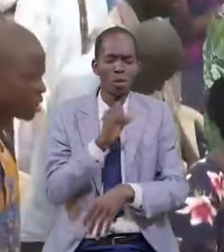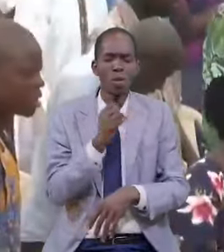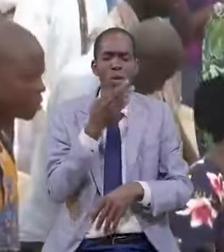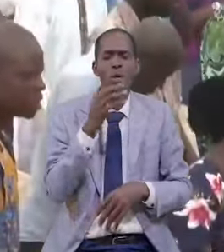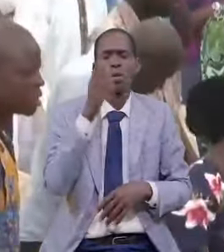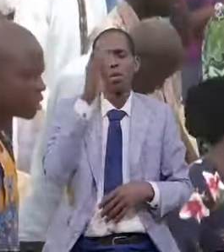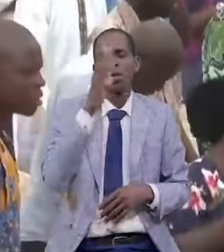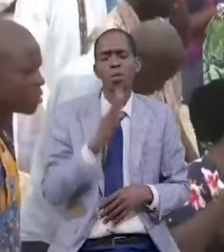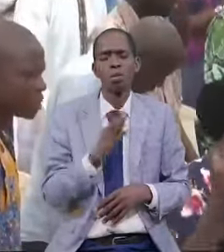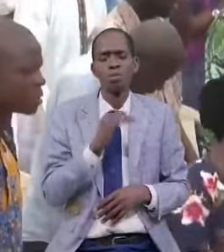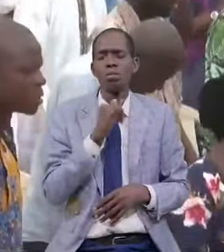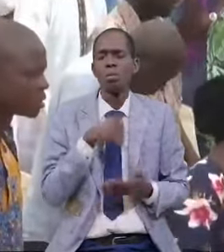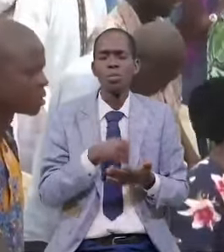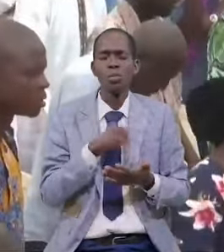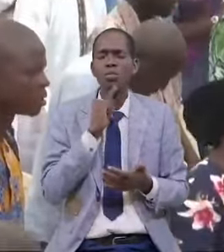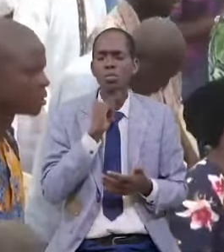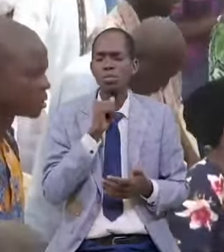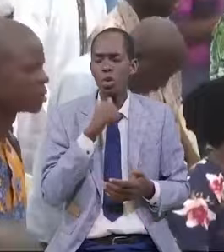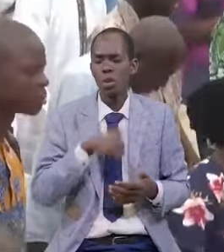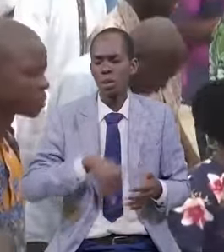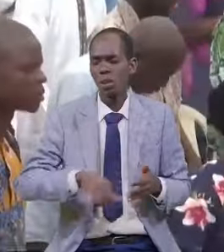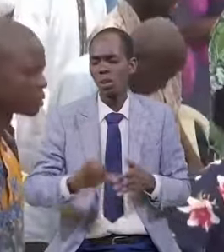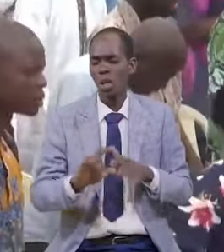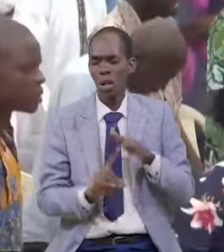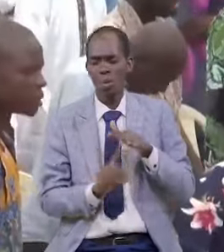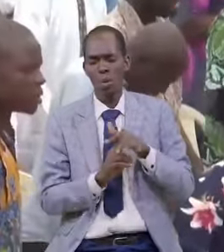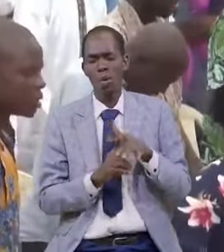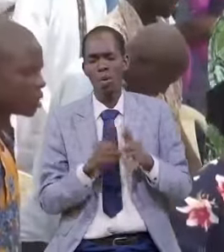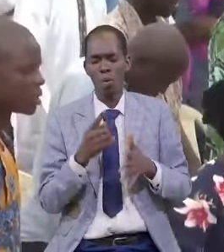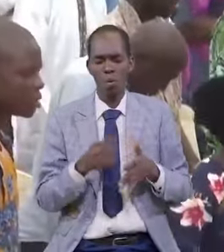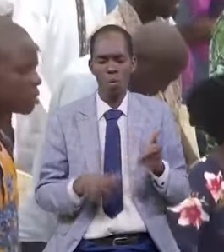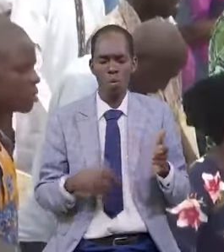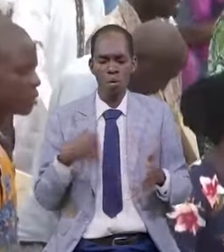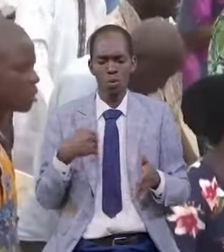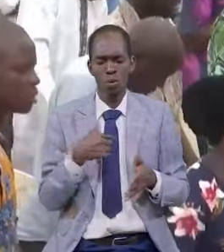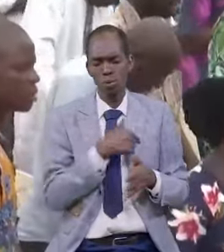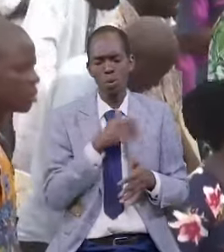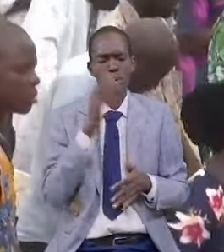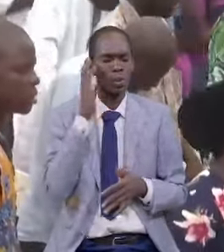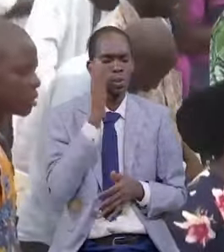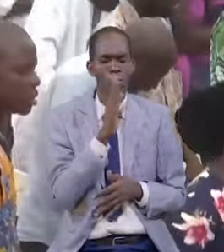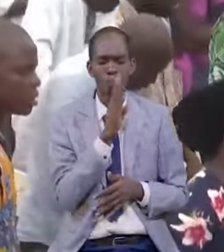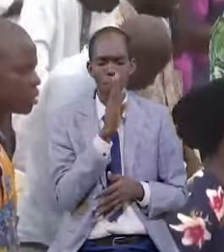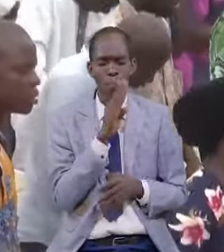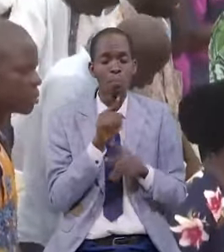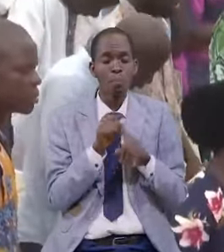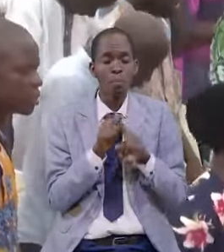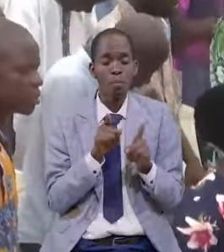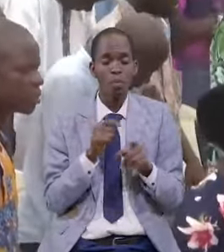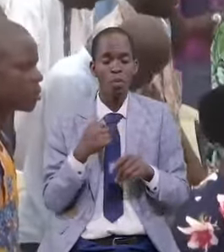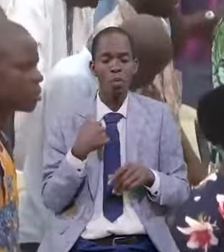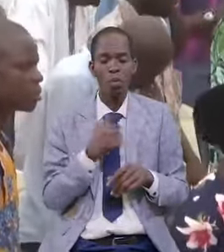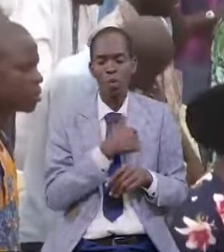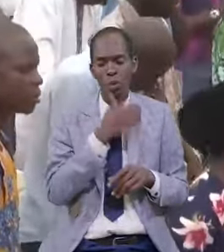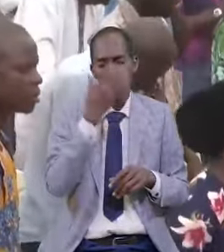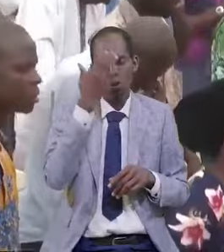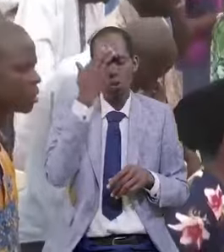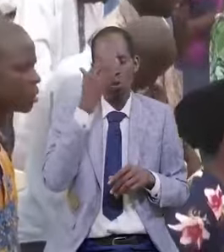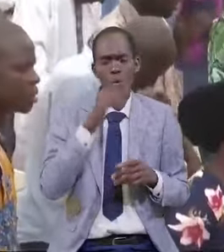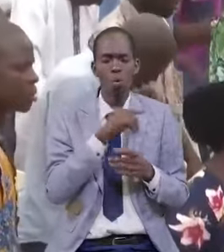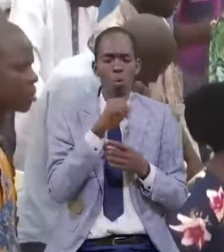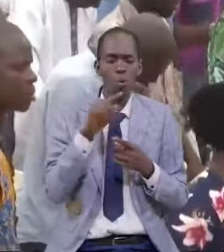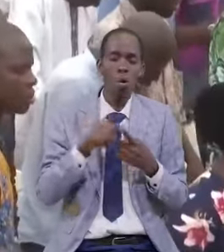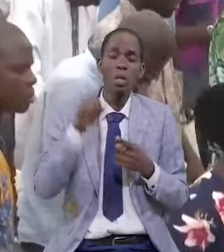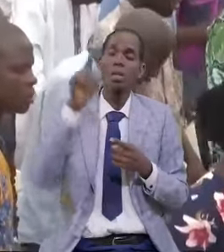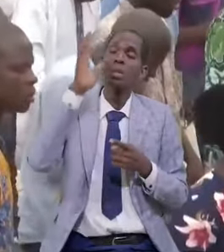be but we know that when he shall appear we shall be like him for we shall see him as he is and